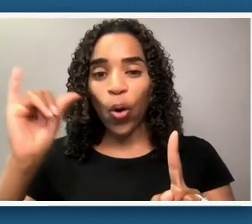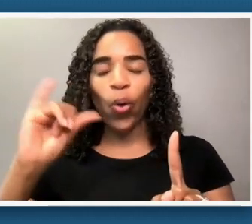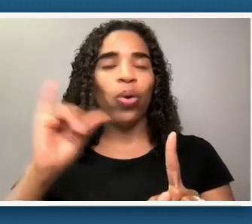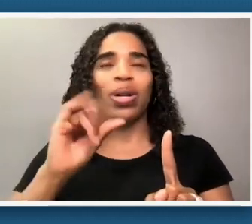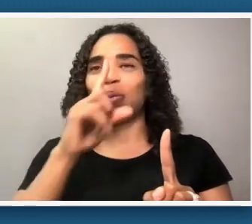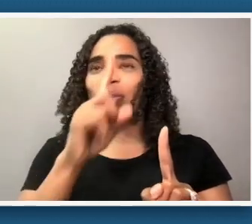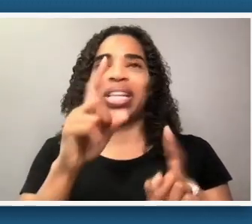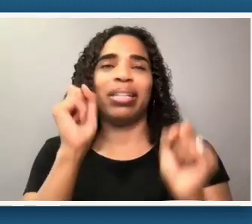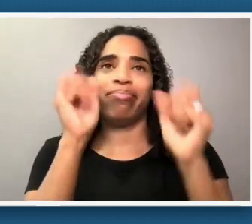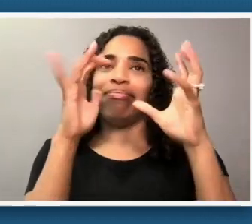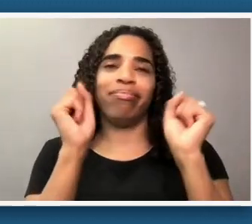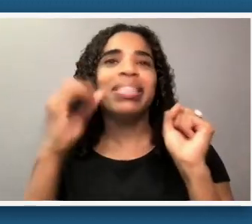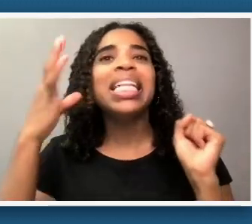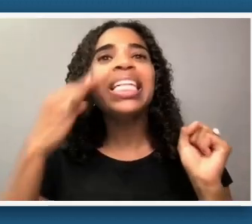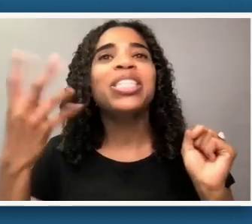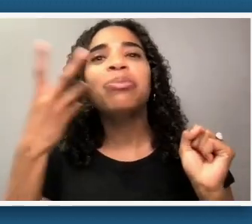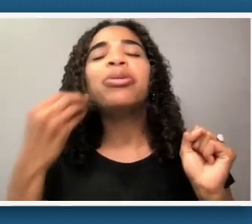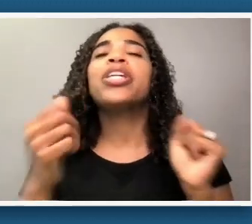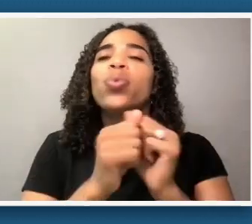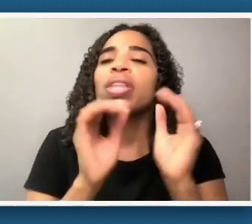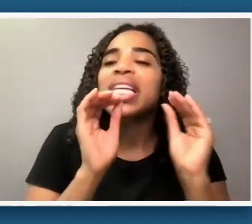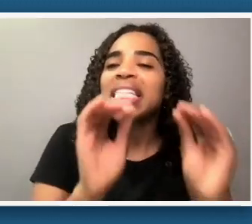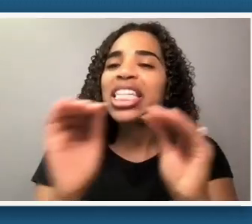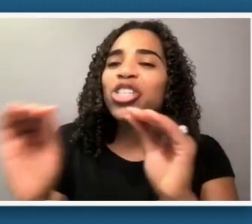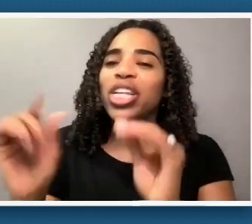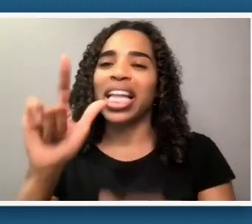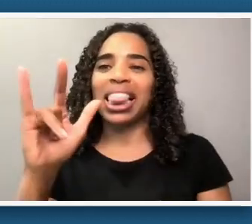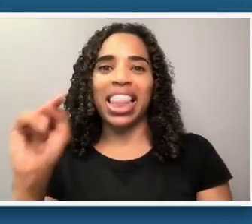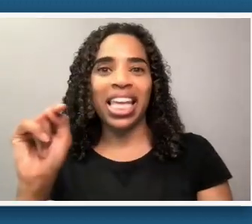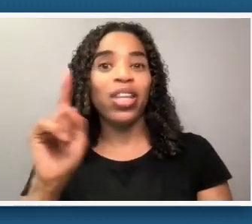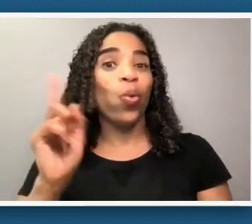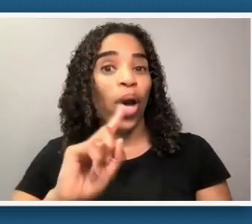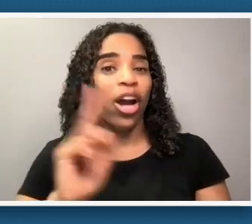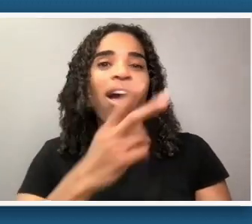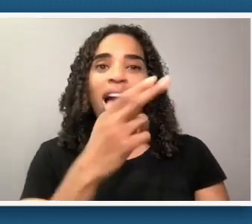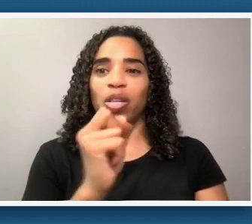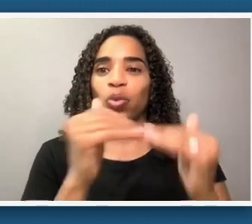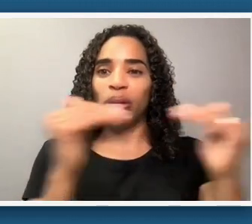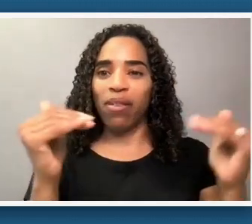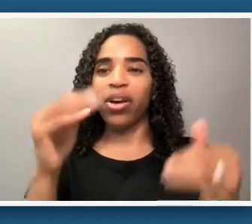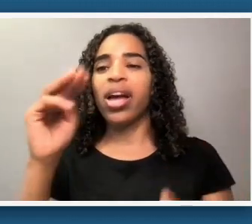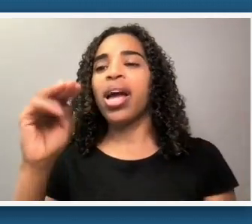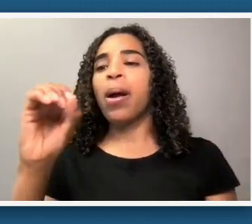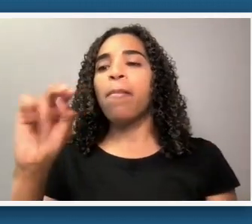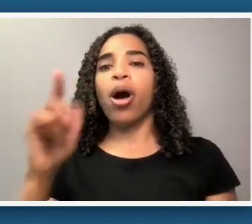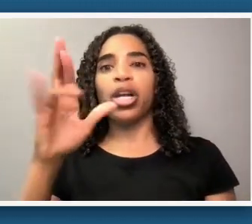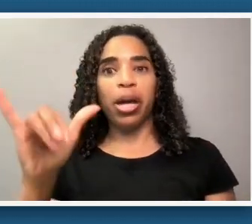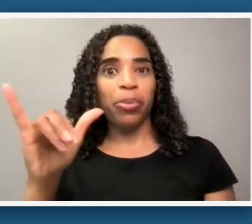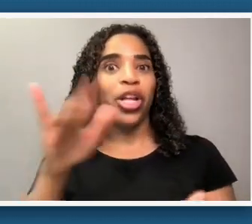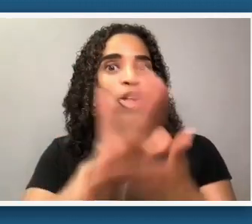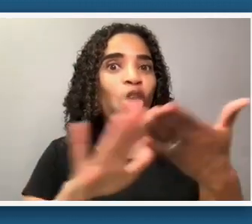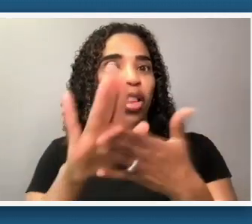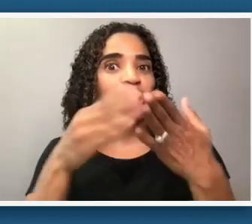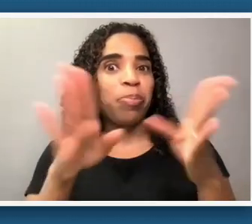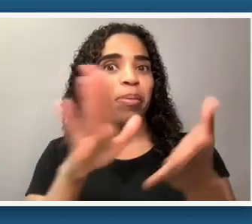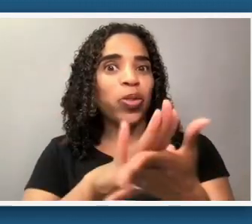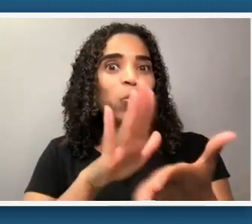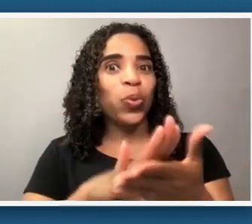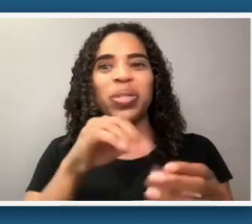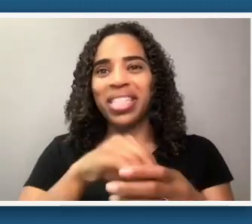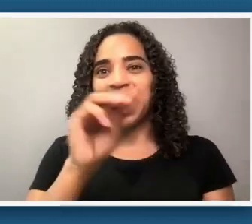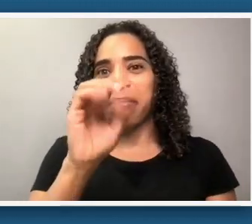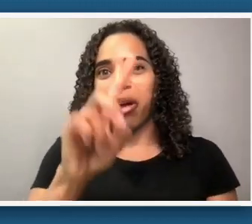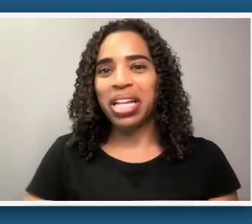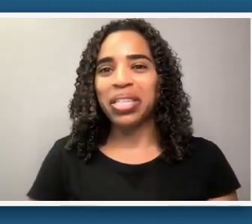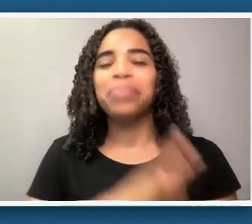incredibly experienced in teaching literature at the high school level in Montgomery College Public Schools in Maryland. We're